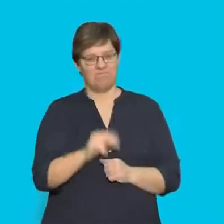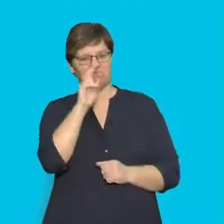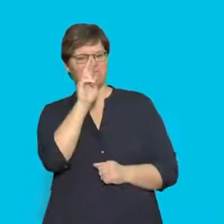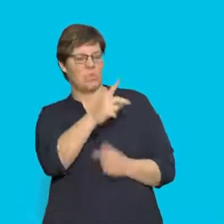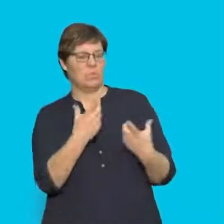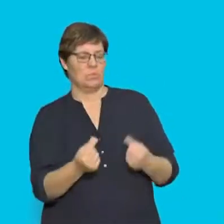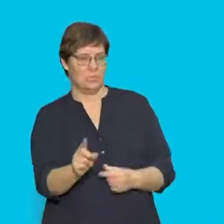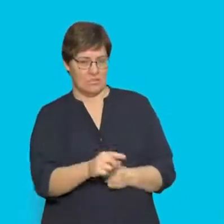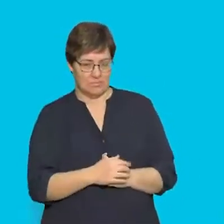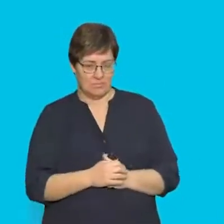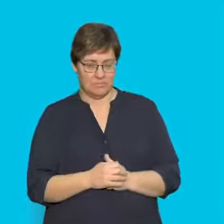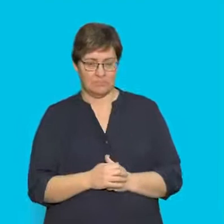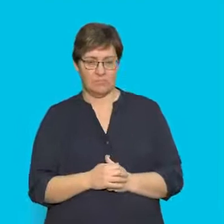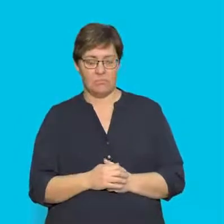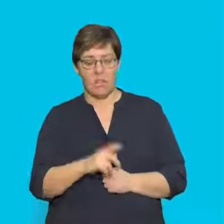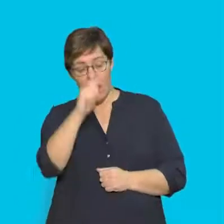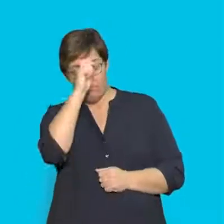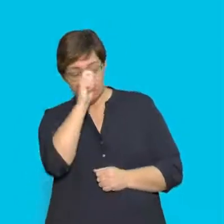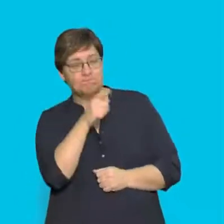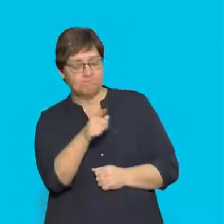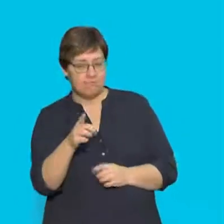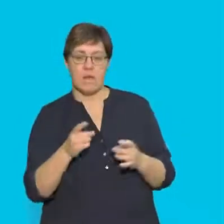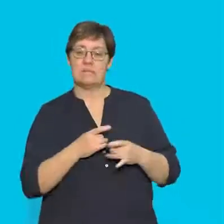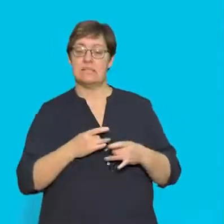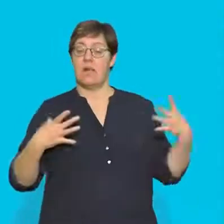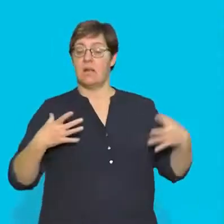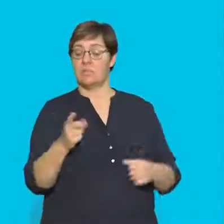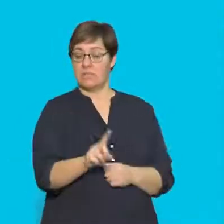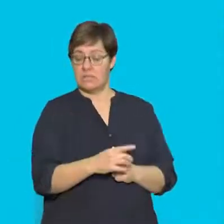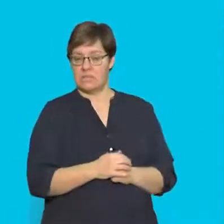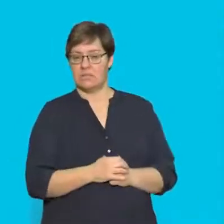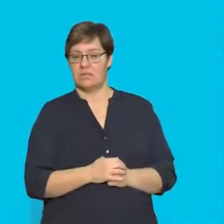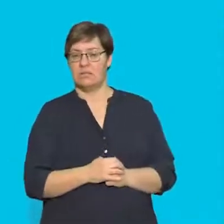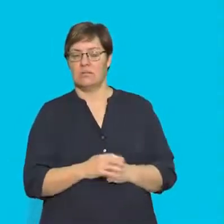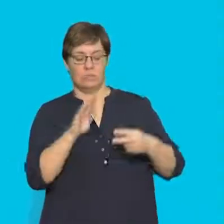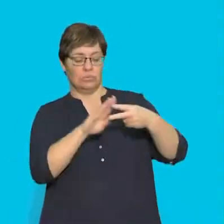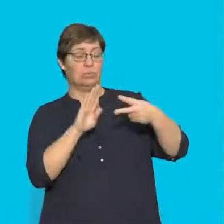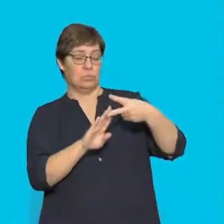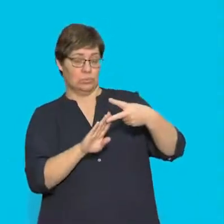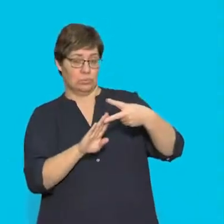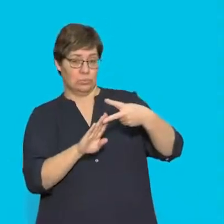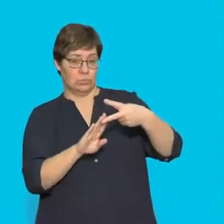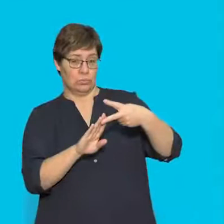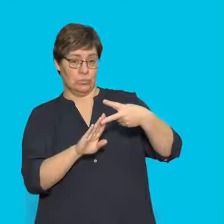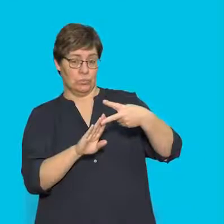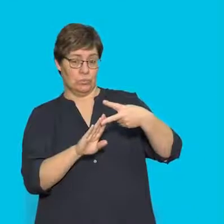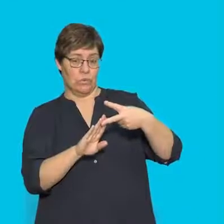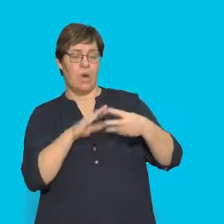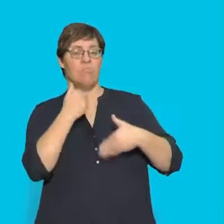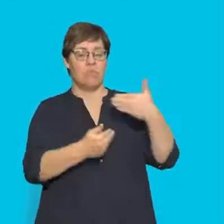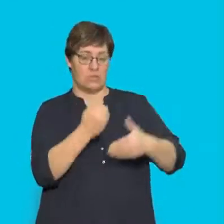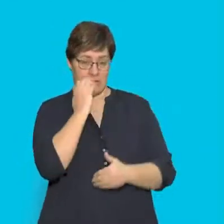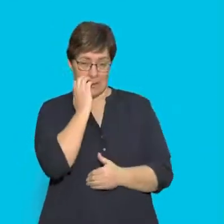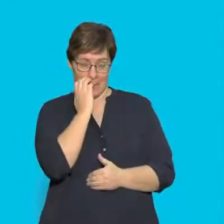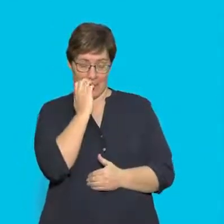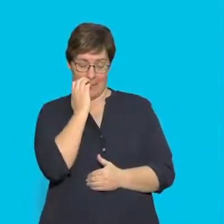So we recognize, to start with, that there are two types of processes that take place